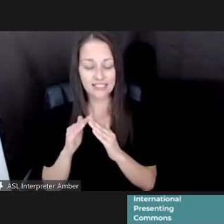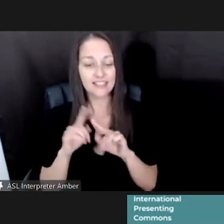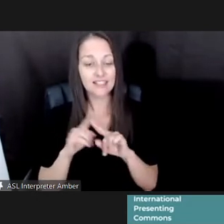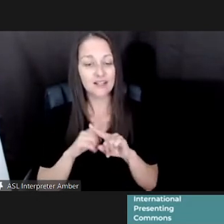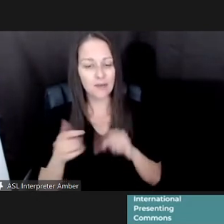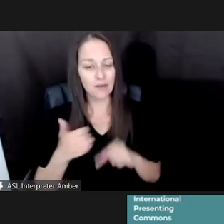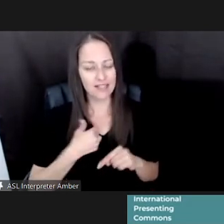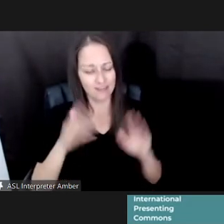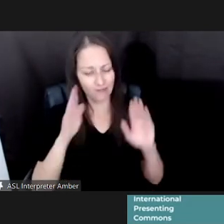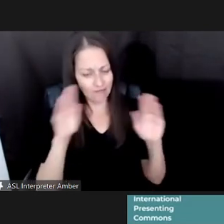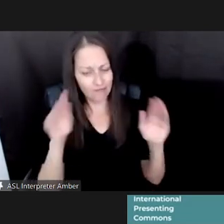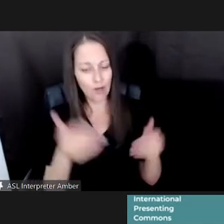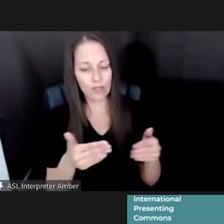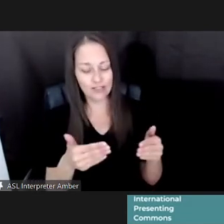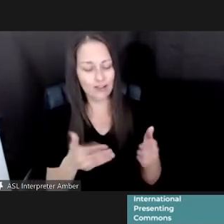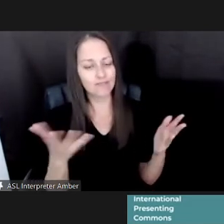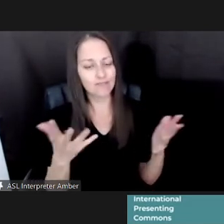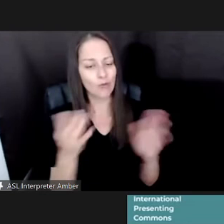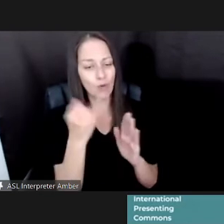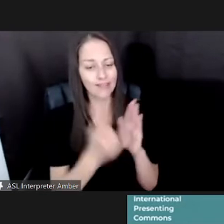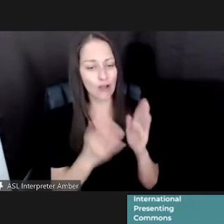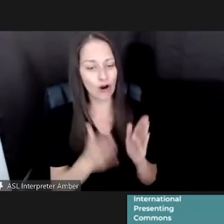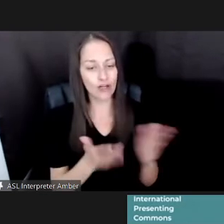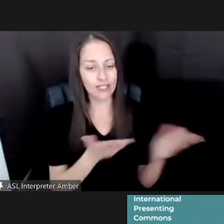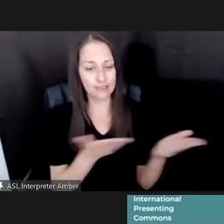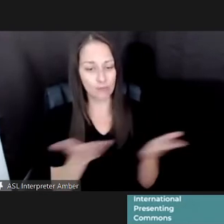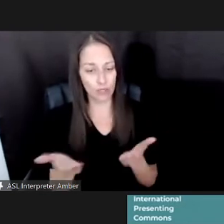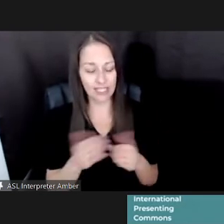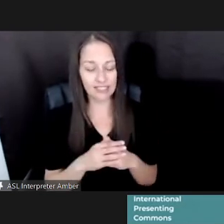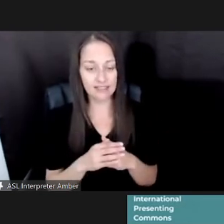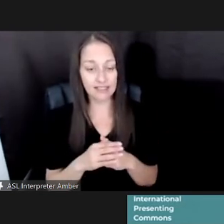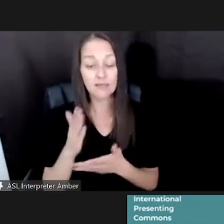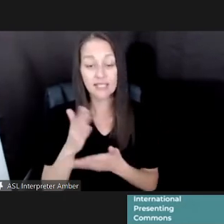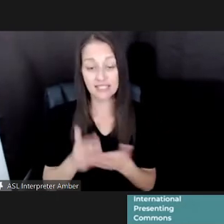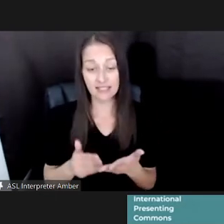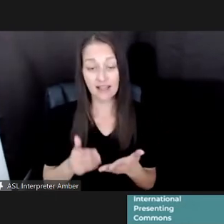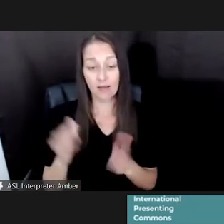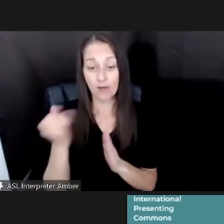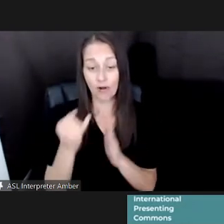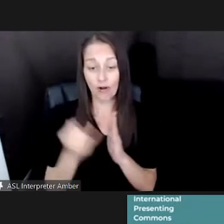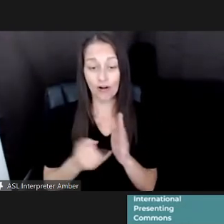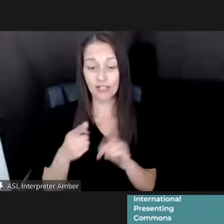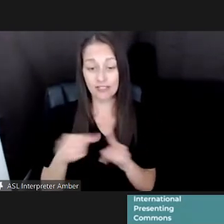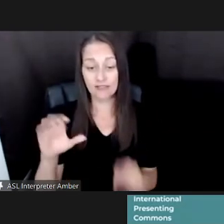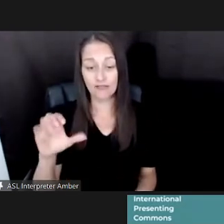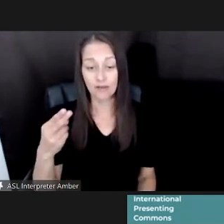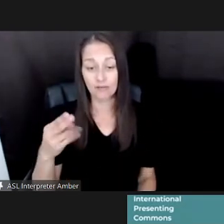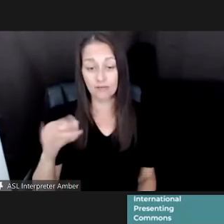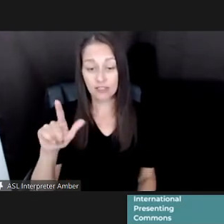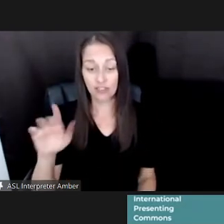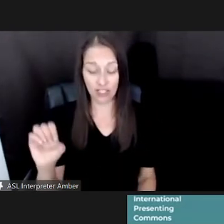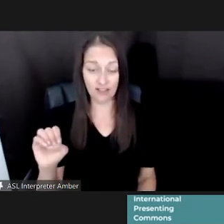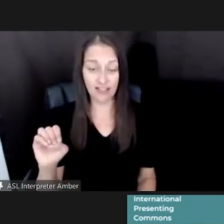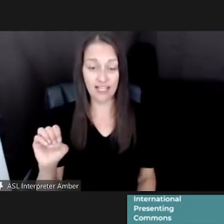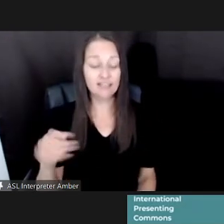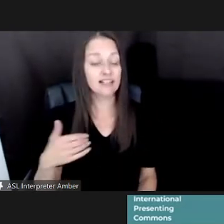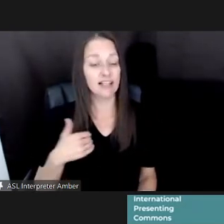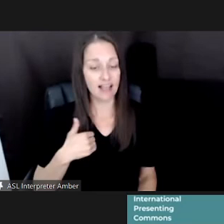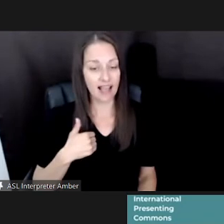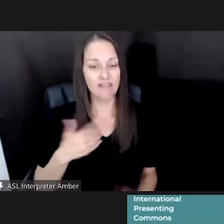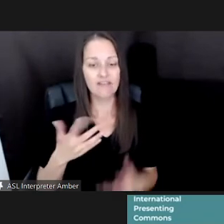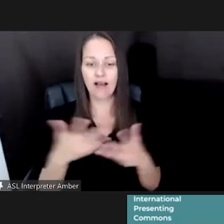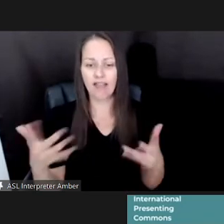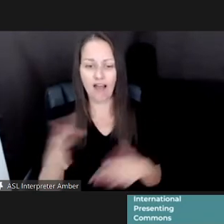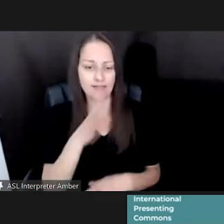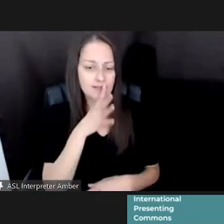are bringing. It's not necessarily, some Chilean artists have a lot to say to many different